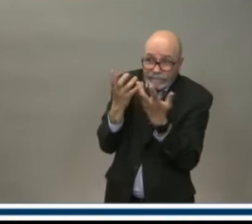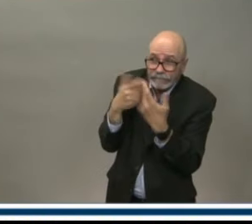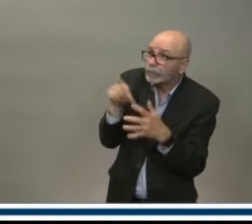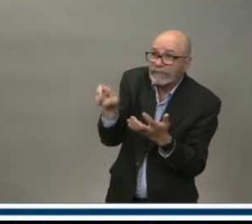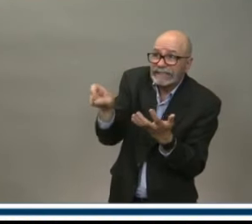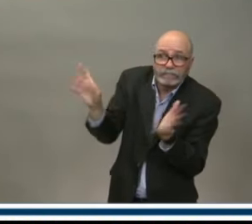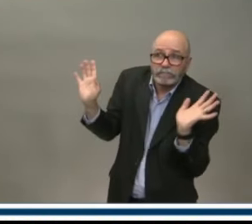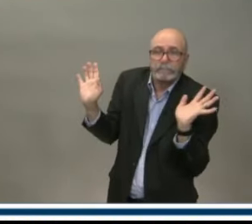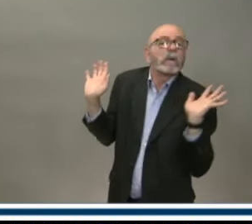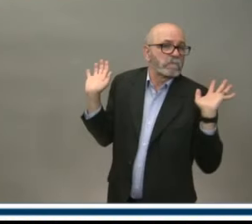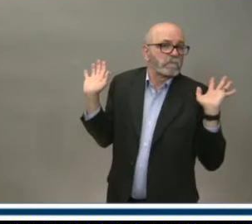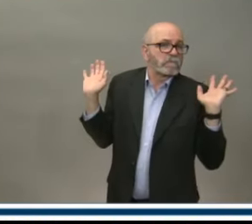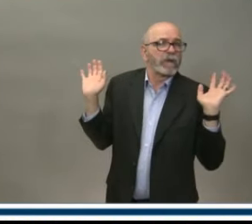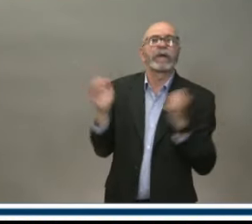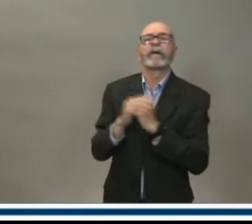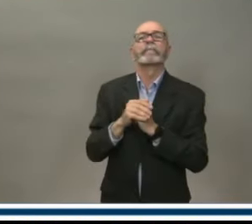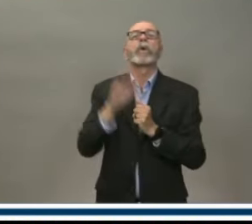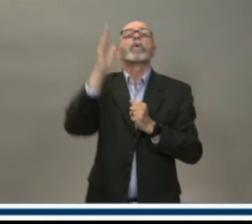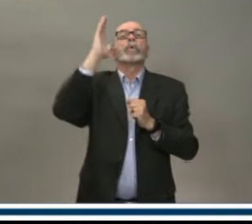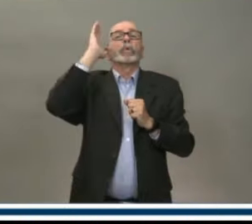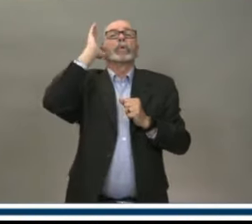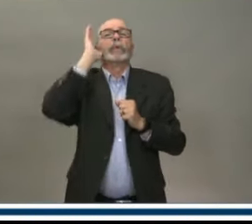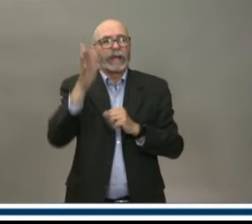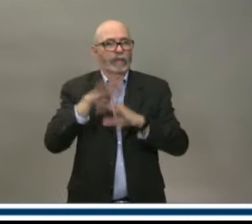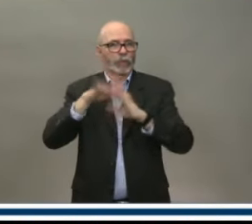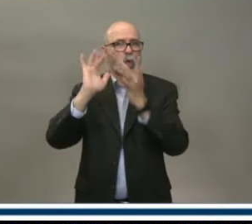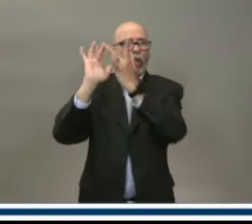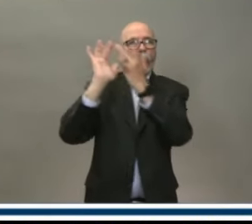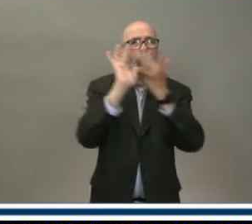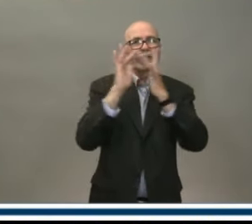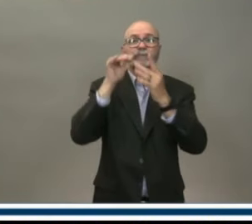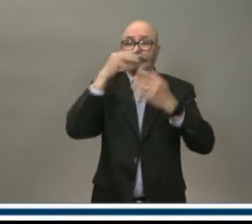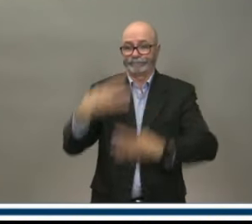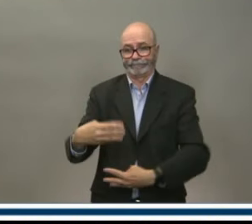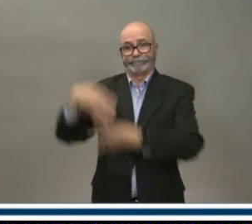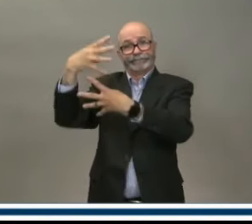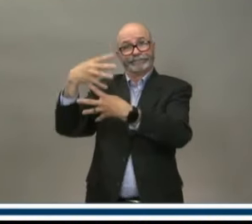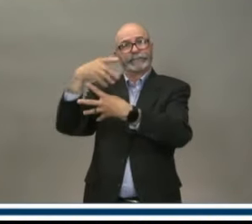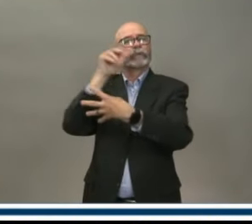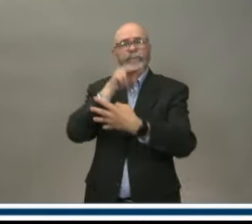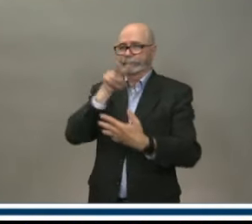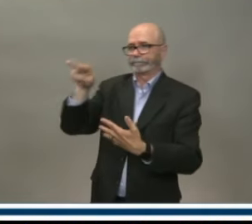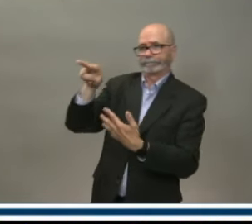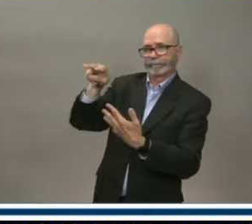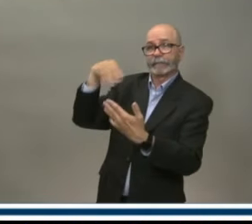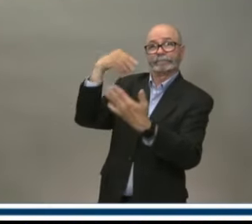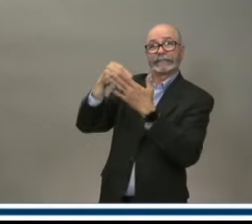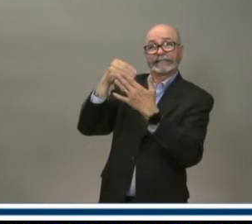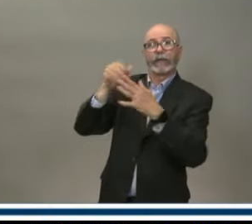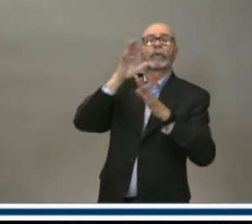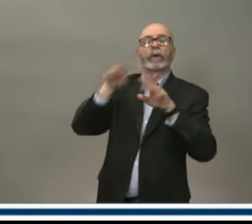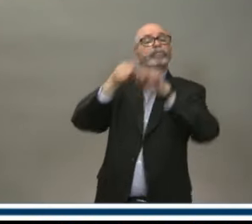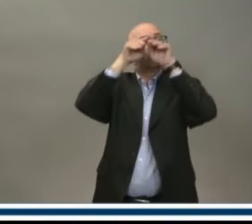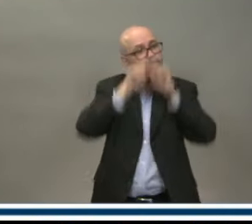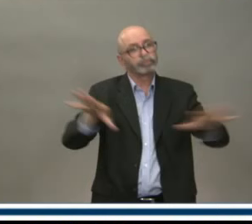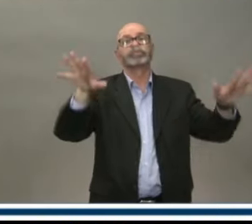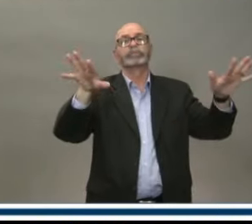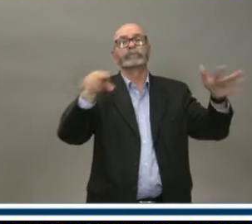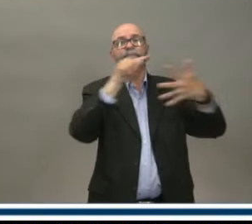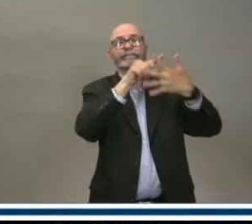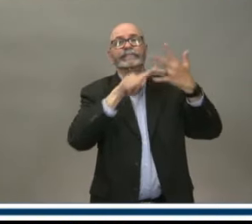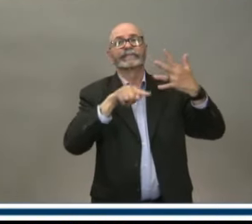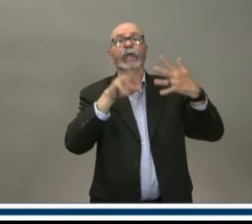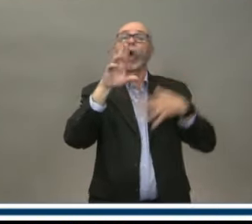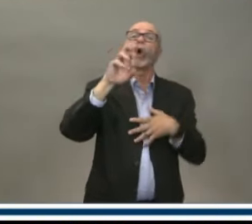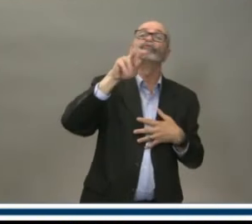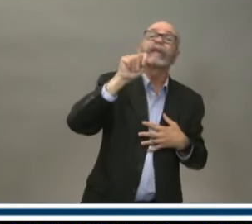that was the online portion. That money would be going out. There was the rent deferral was part of that money as